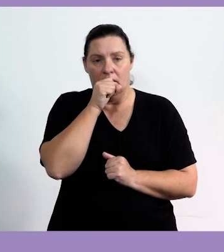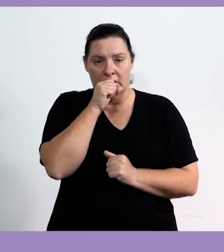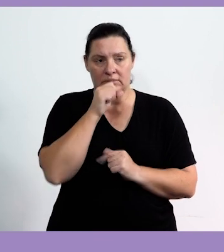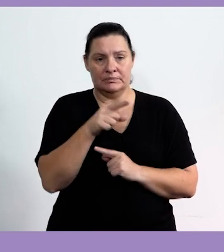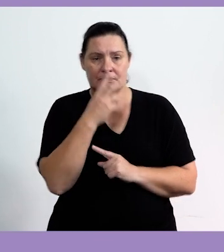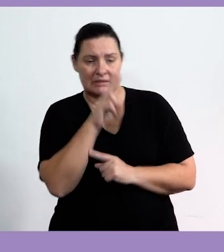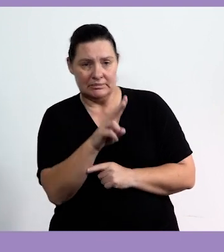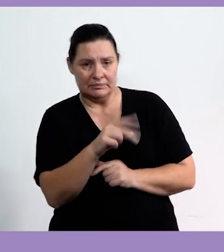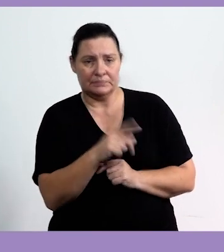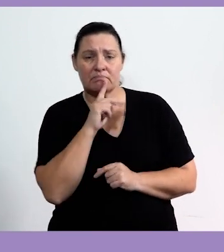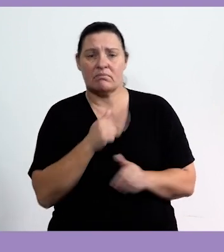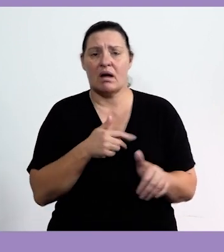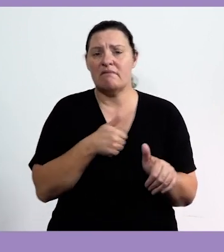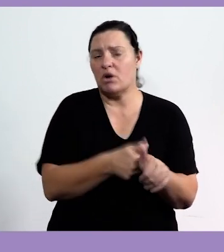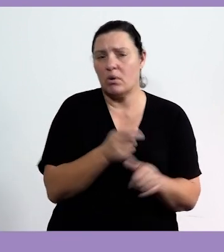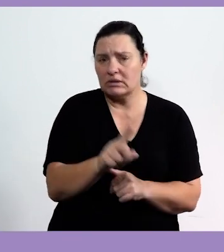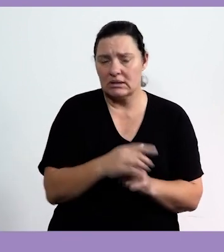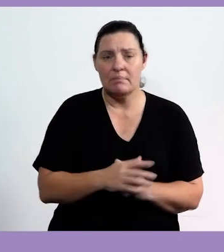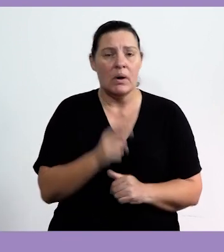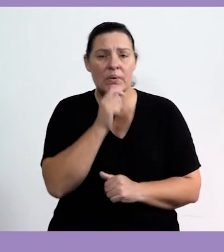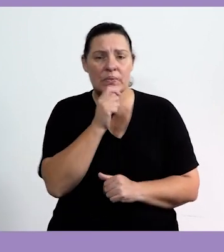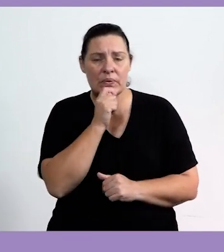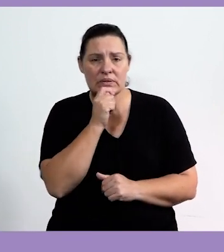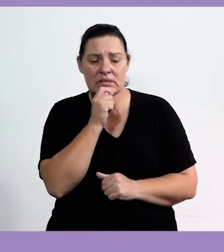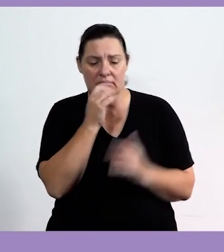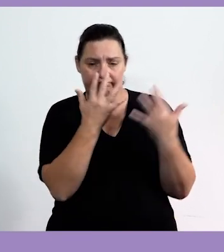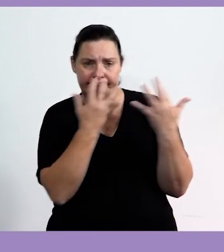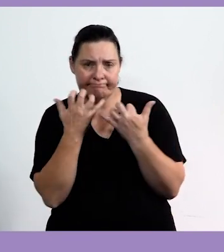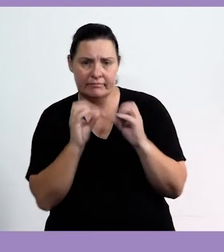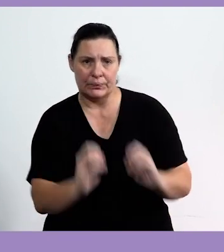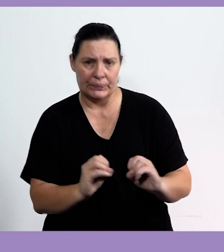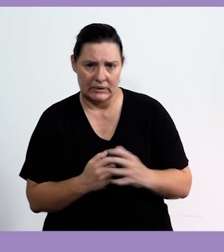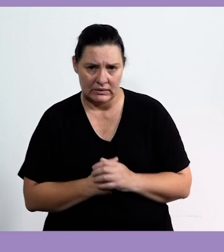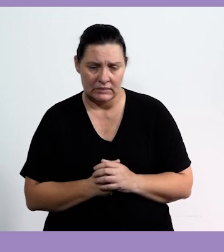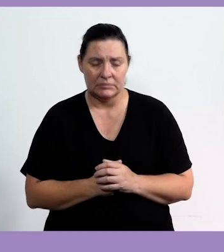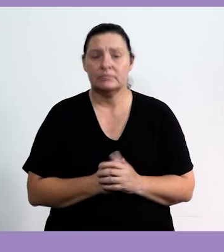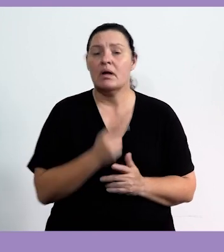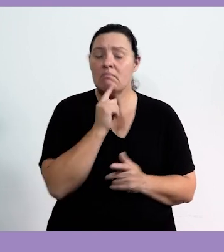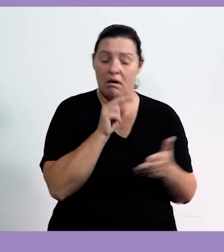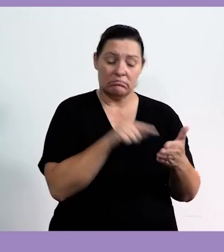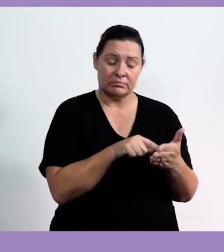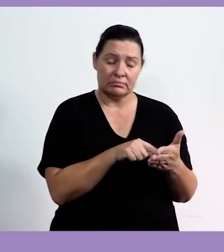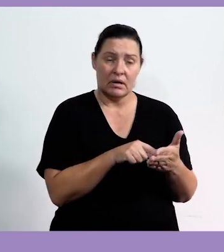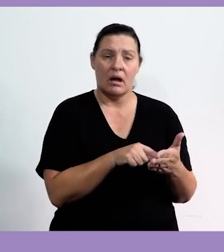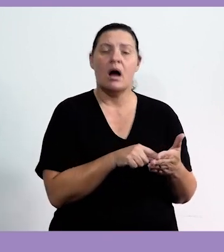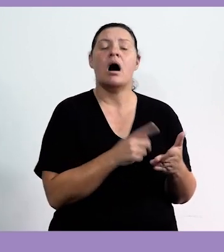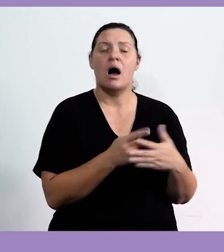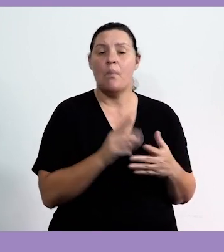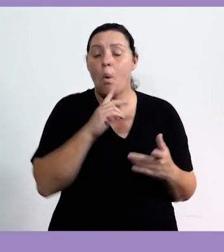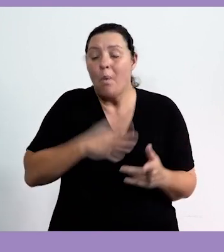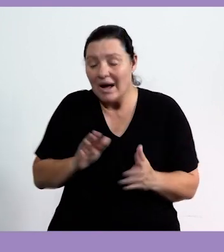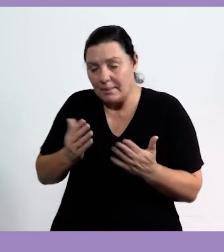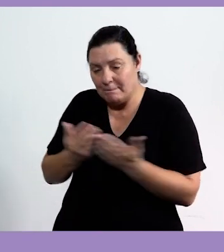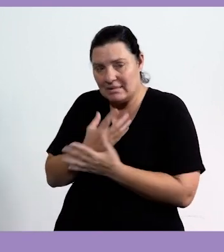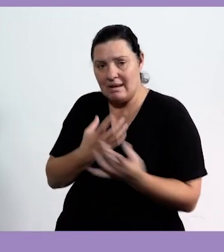some examples here. So let's answer the following without using a calculator. What we are actually looking for here is